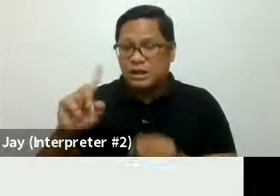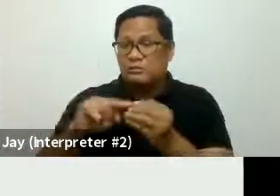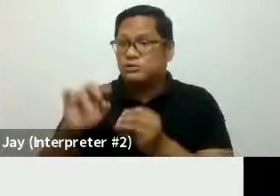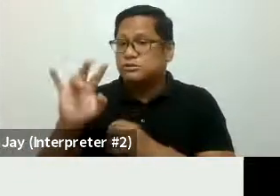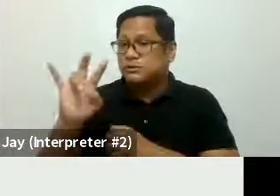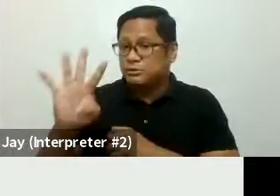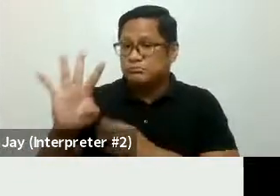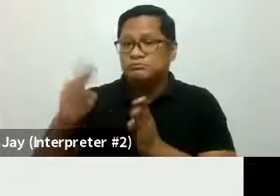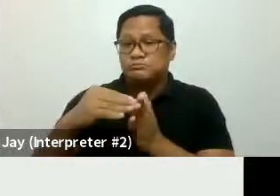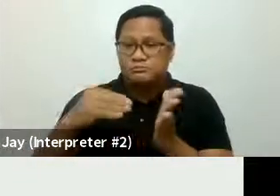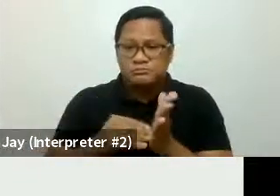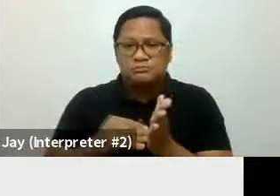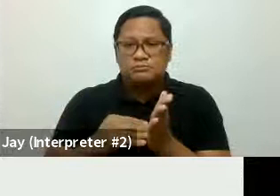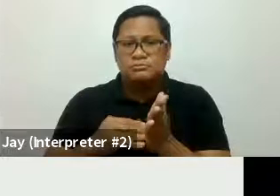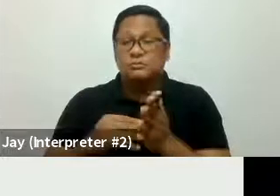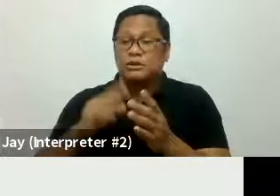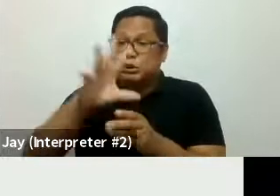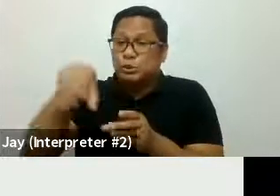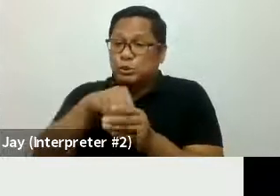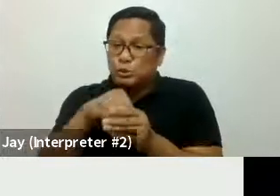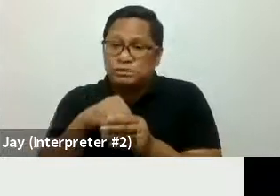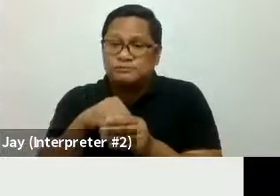74 billion, and this would include,